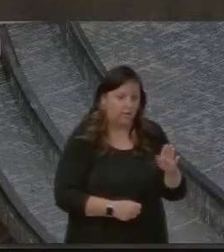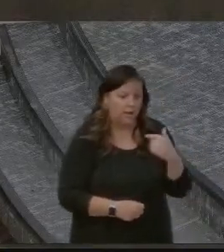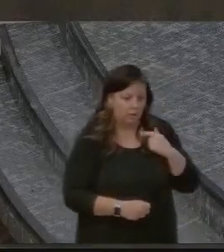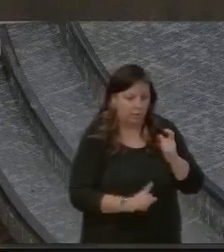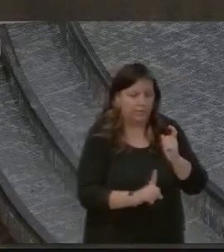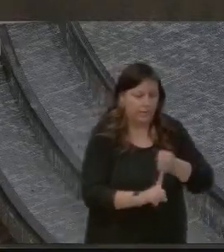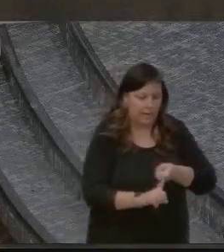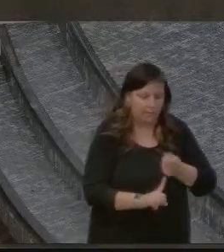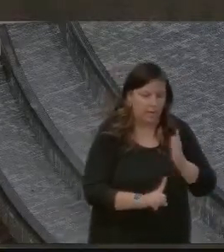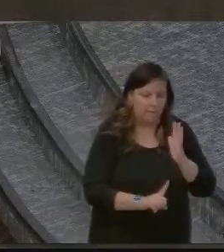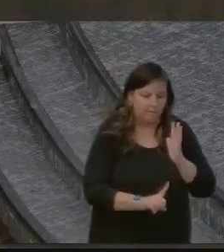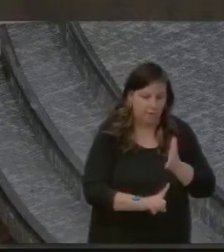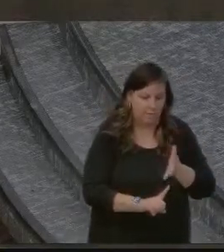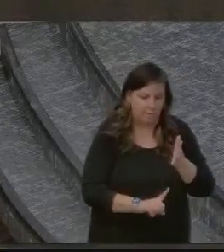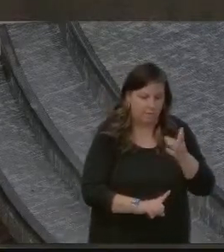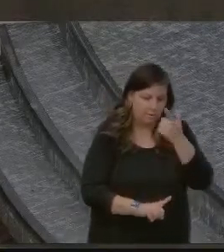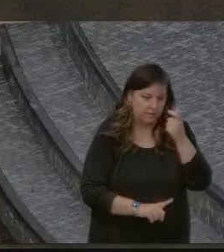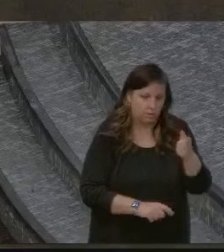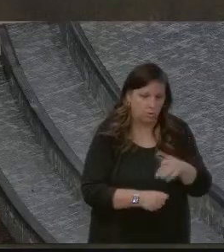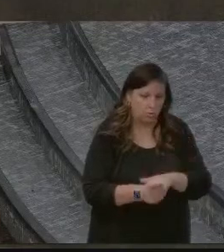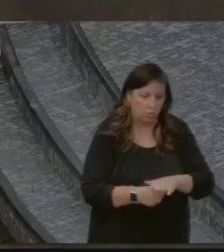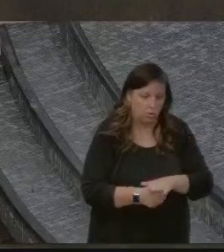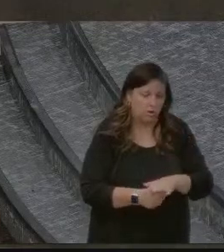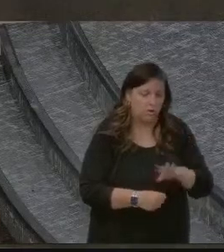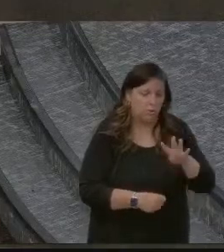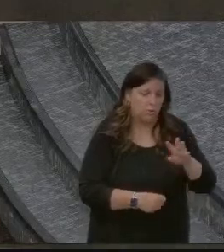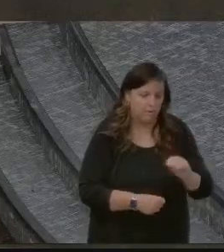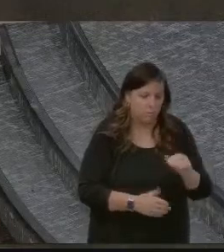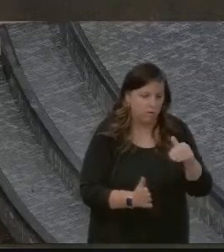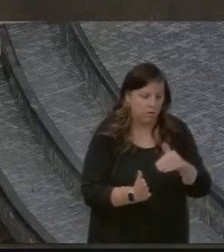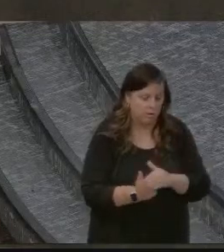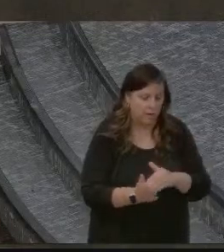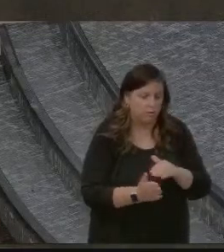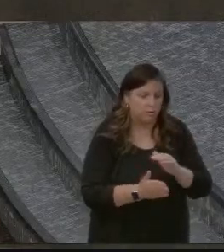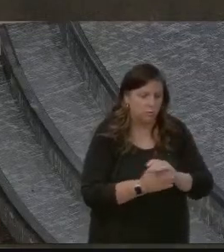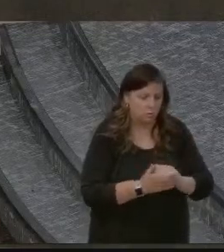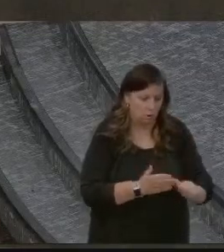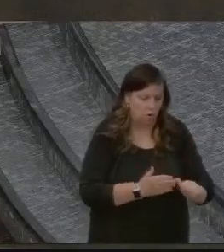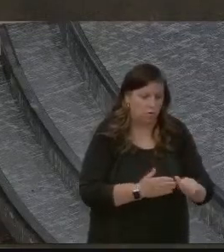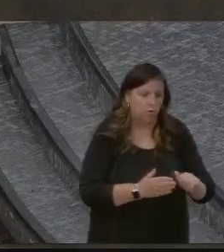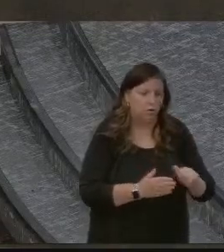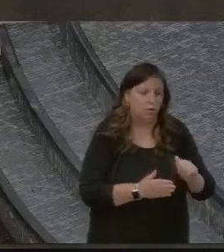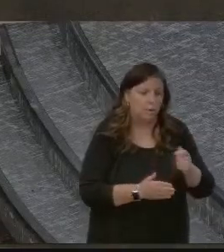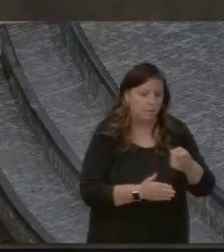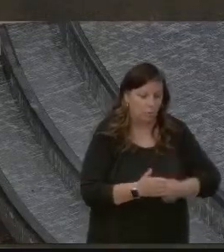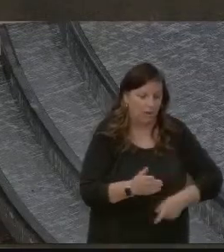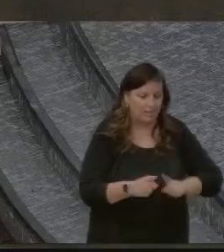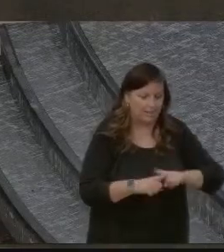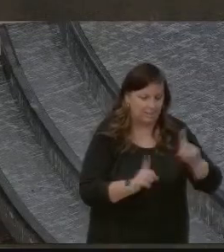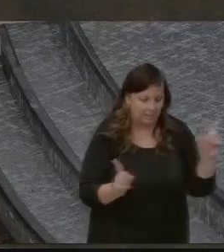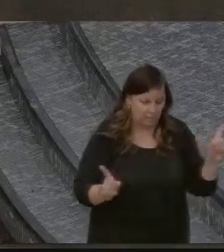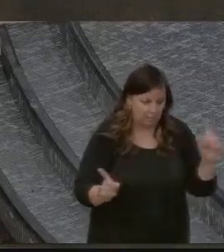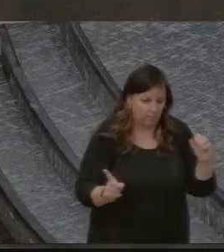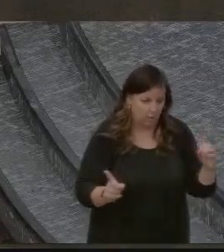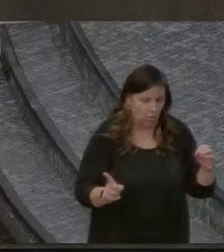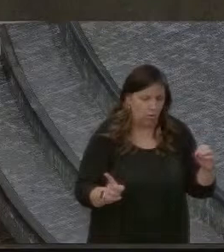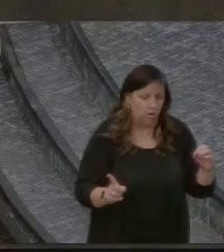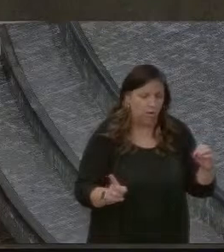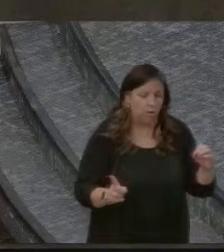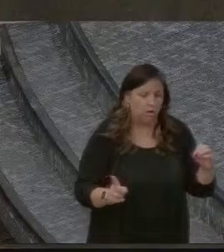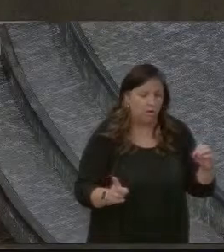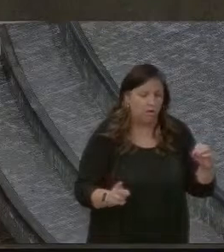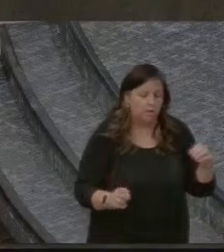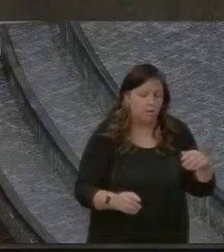vendor. There was a $40,000 price difference, which you alluded to in your email. So the lowest company was